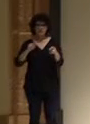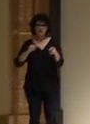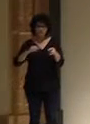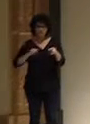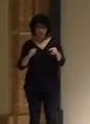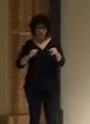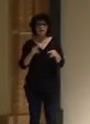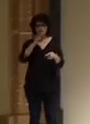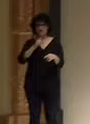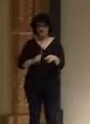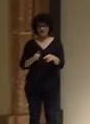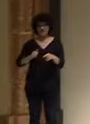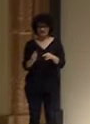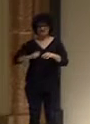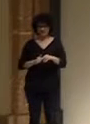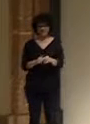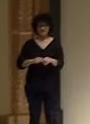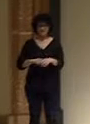accident.